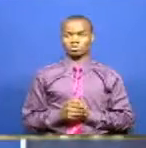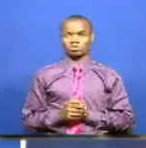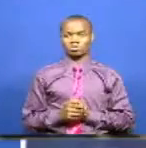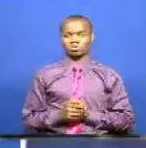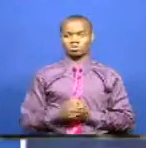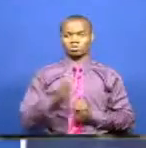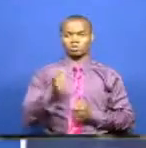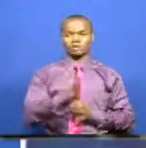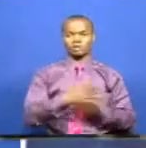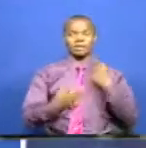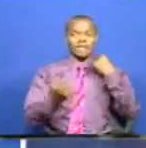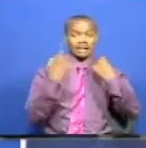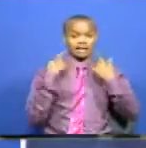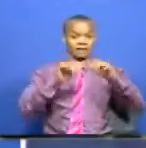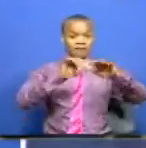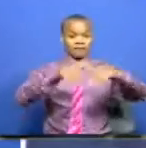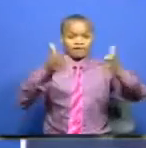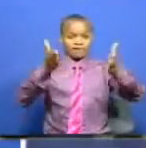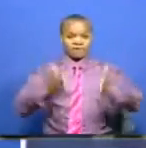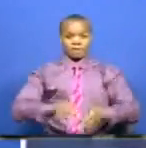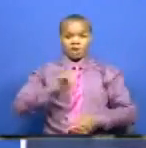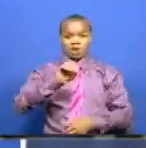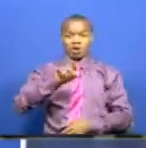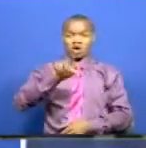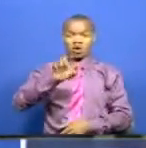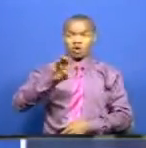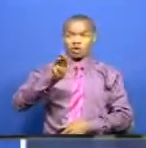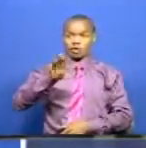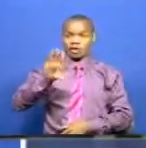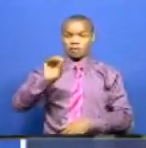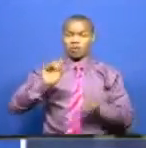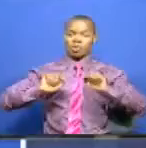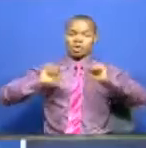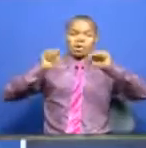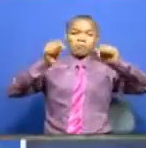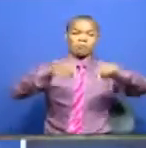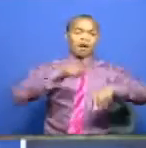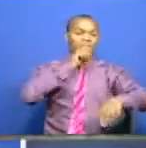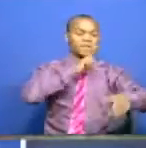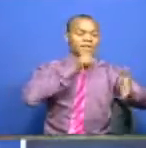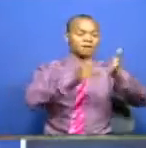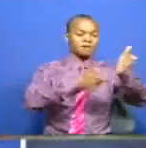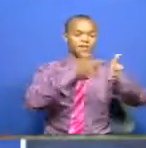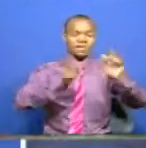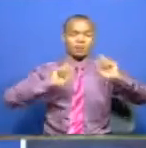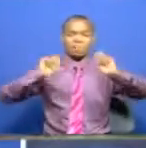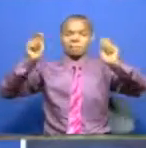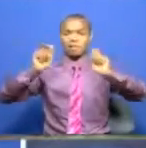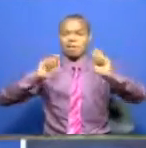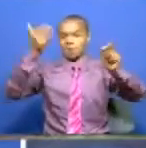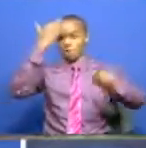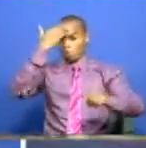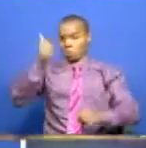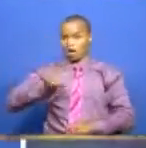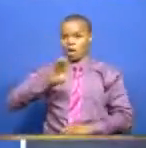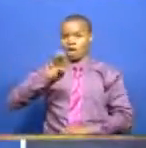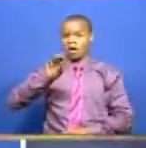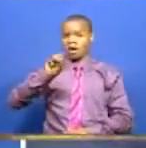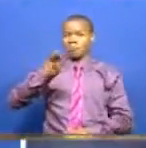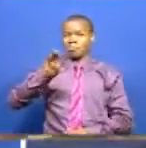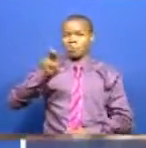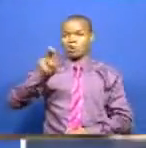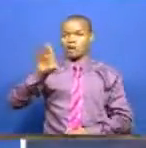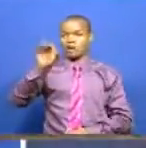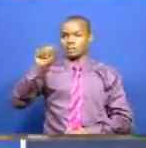Elsewhere, tea farmers affiliated to Ogembo Tea Factory in Kisii County have protested some deductions on their bonus. The farmers claim